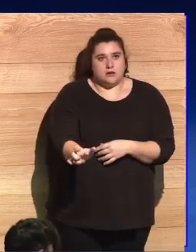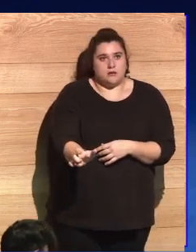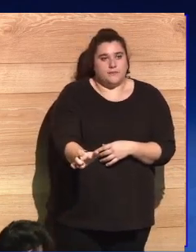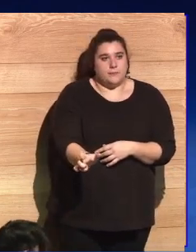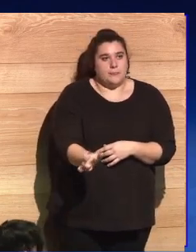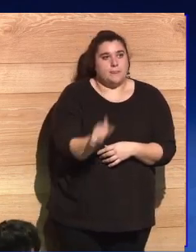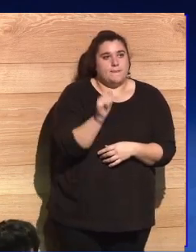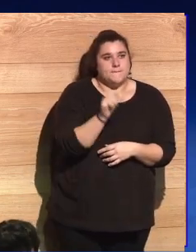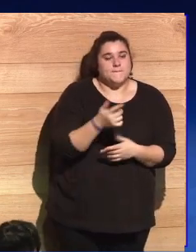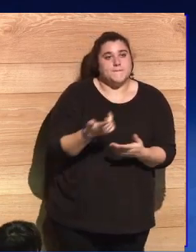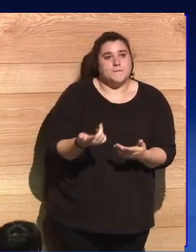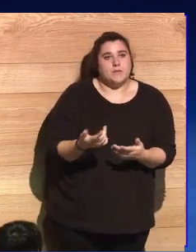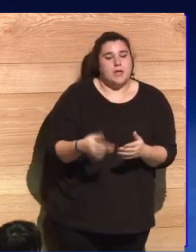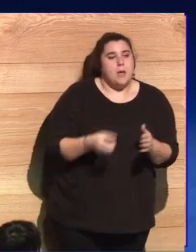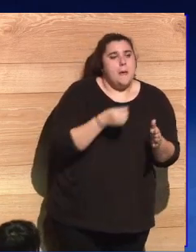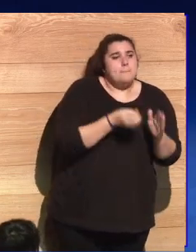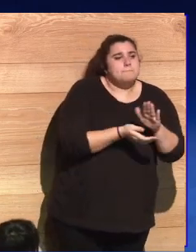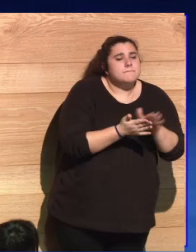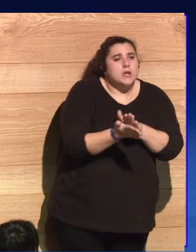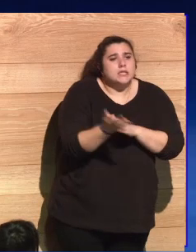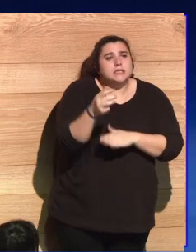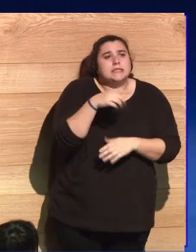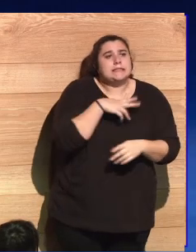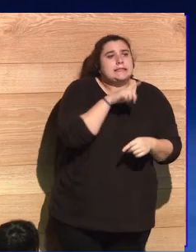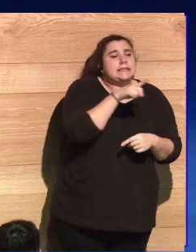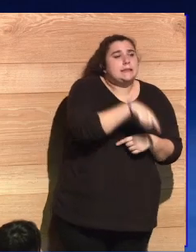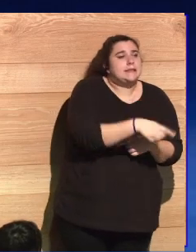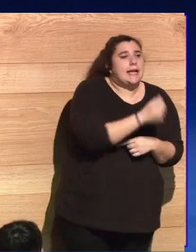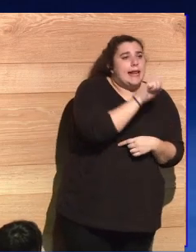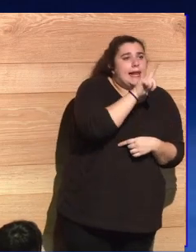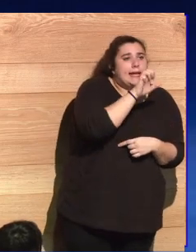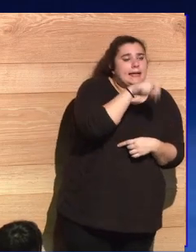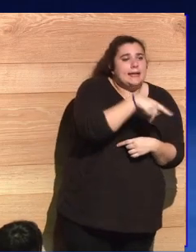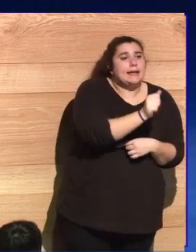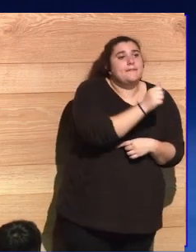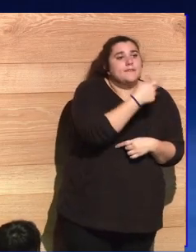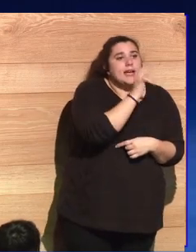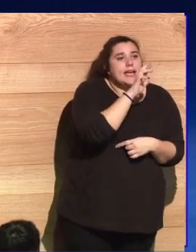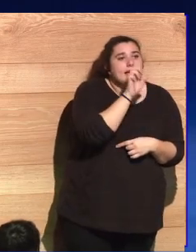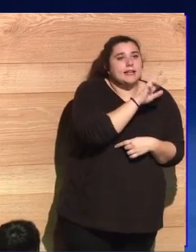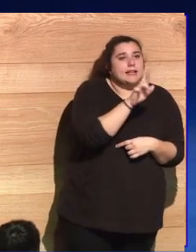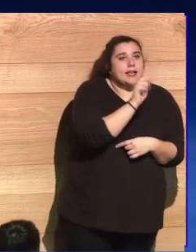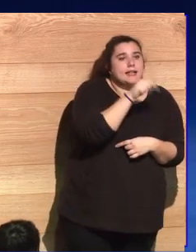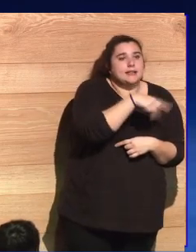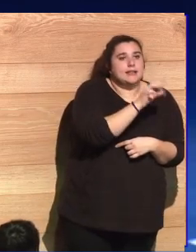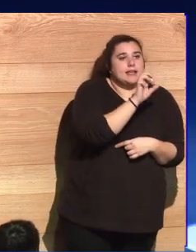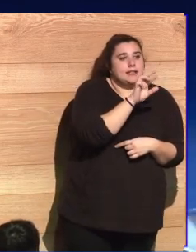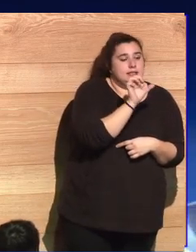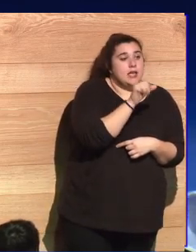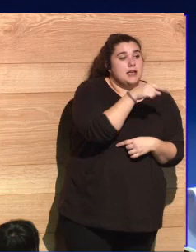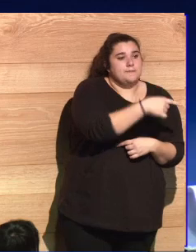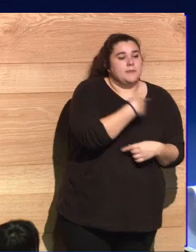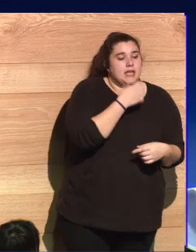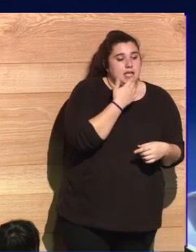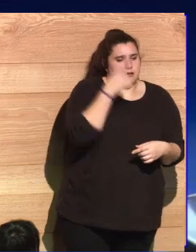publishes Elena Ferrante. So I know they have enough money to fly me to Italy if they choose. I hope they're watching this